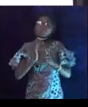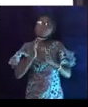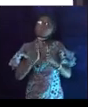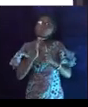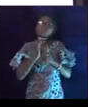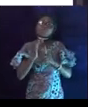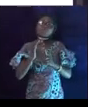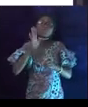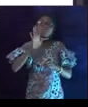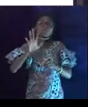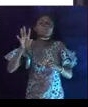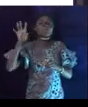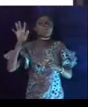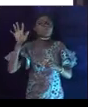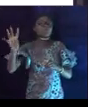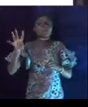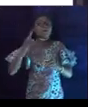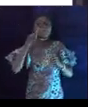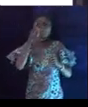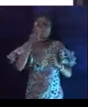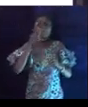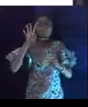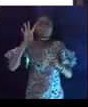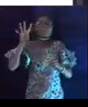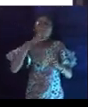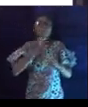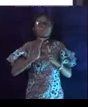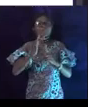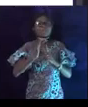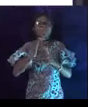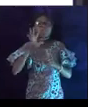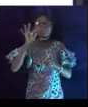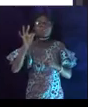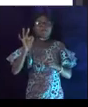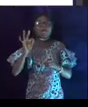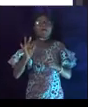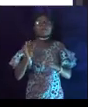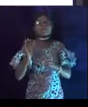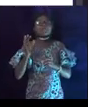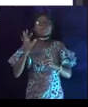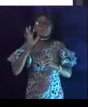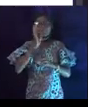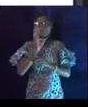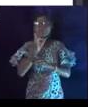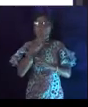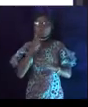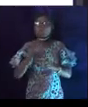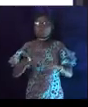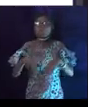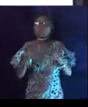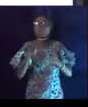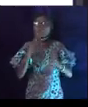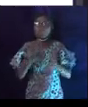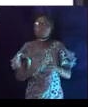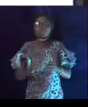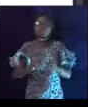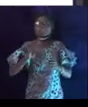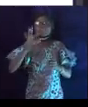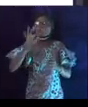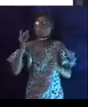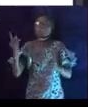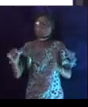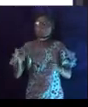what the results of these are. If you follow the procedure we outlined, 15 Celsius will give you 59